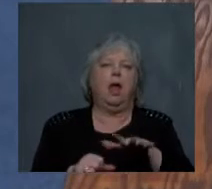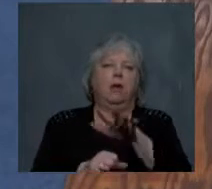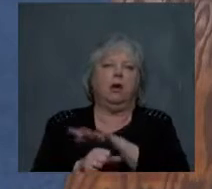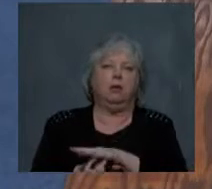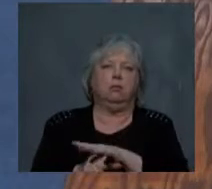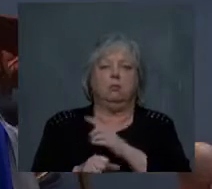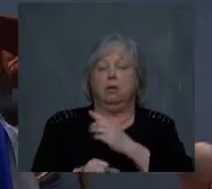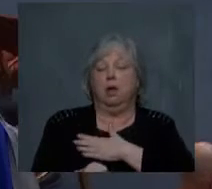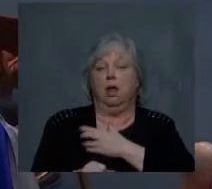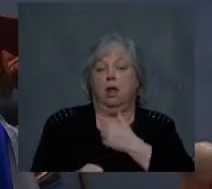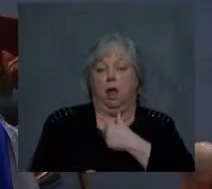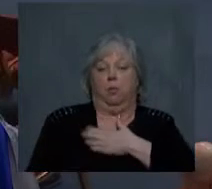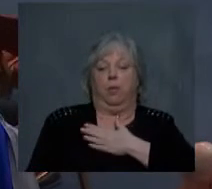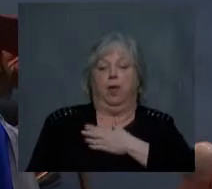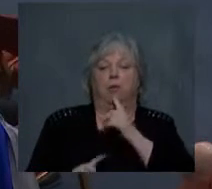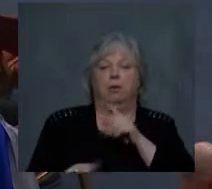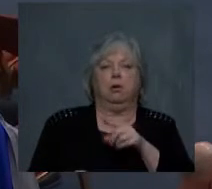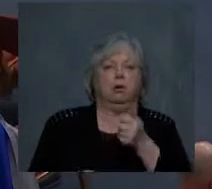questions.